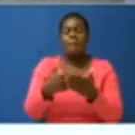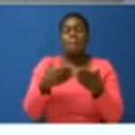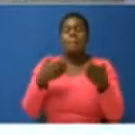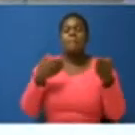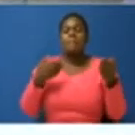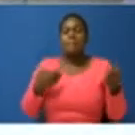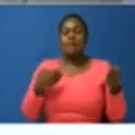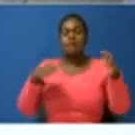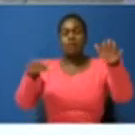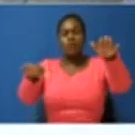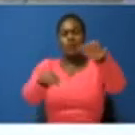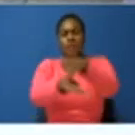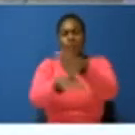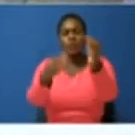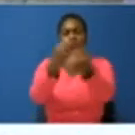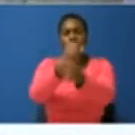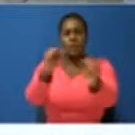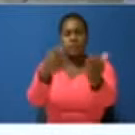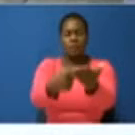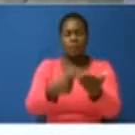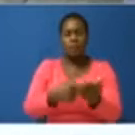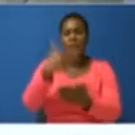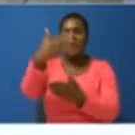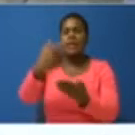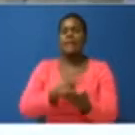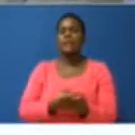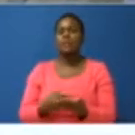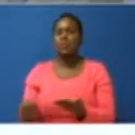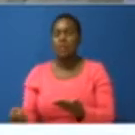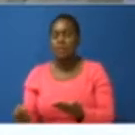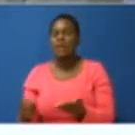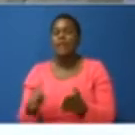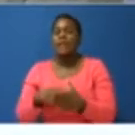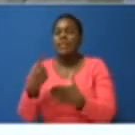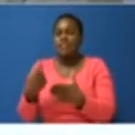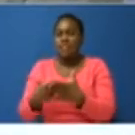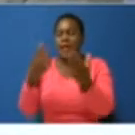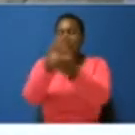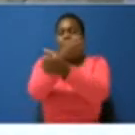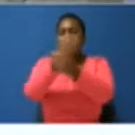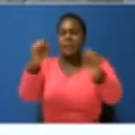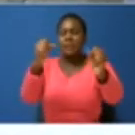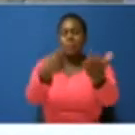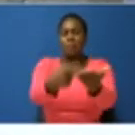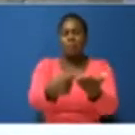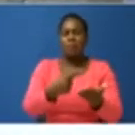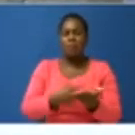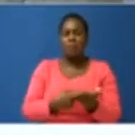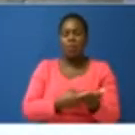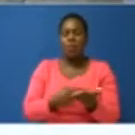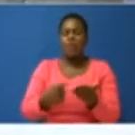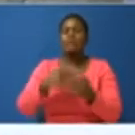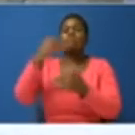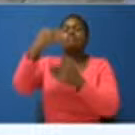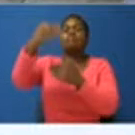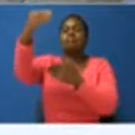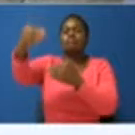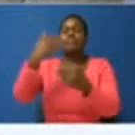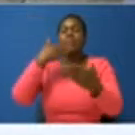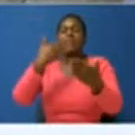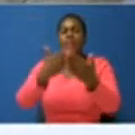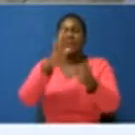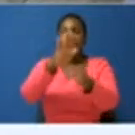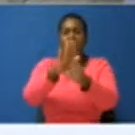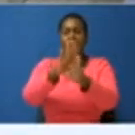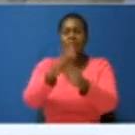the deputy president's debate that will happen next week and the presidential debate that will happen the week after many thanks for staying with us we are